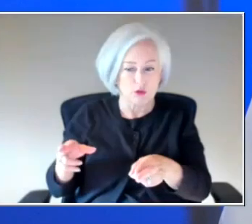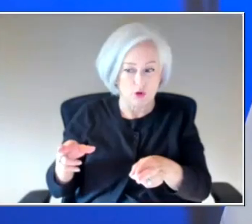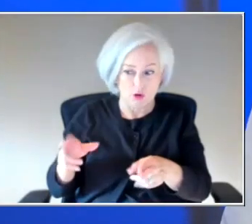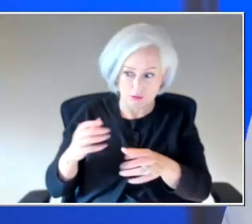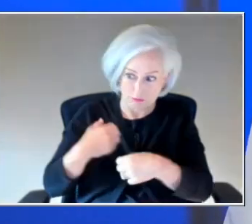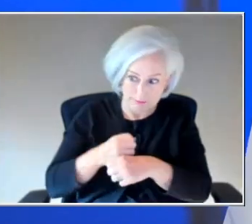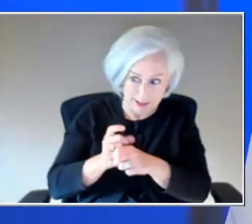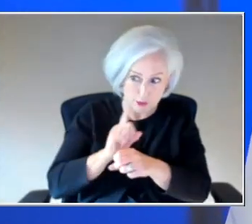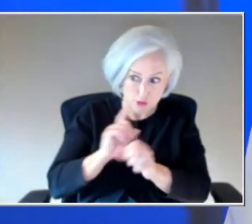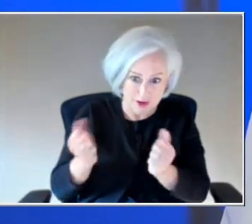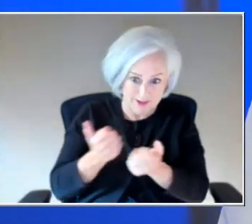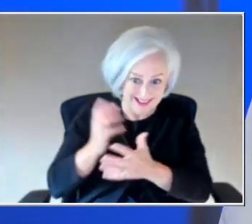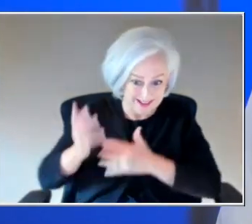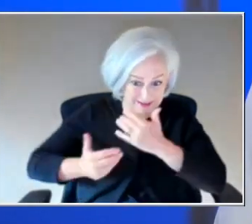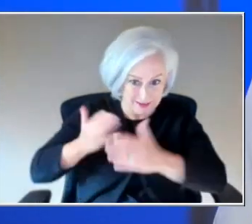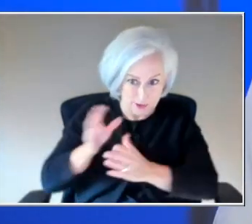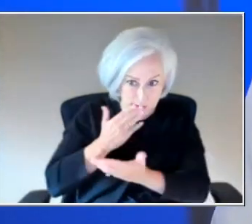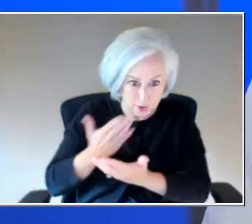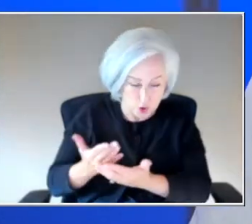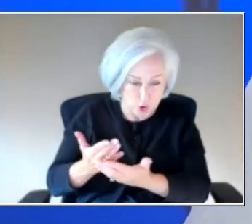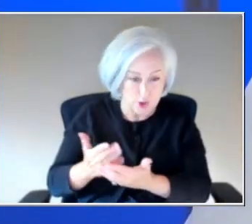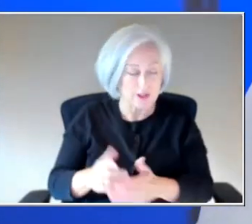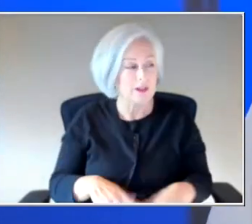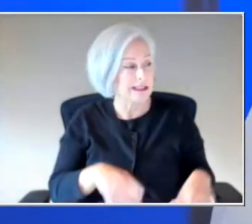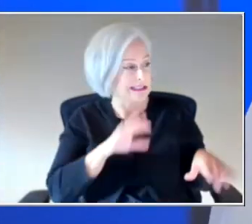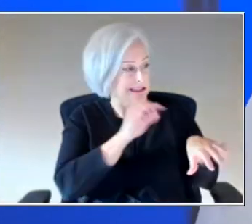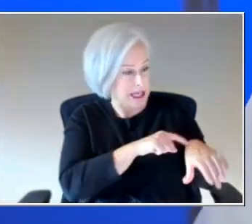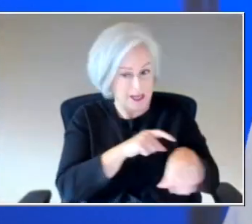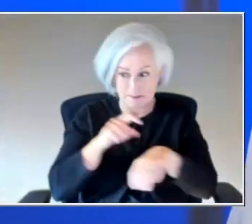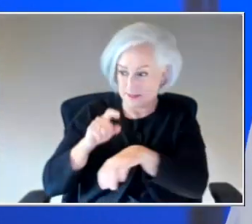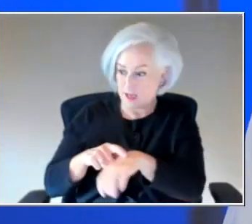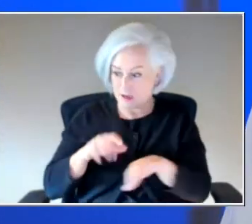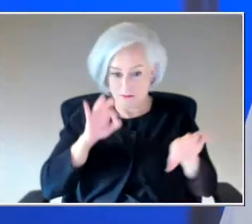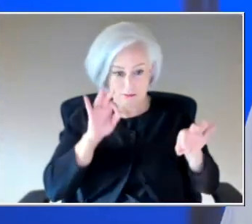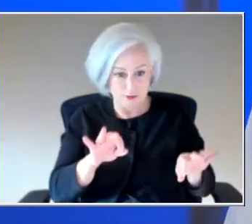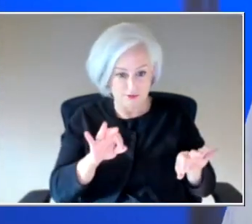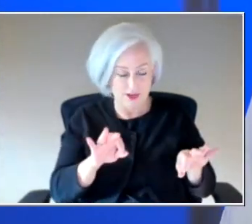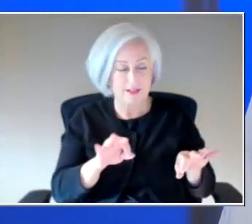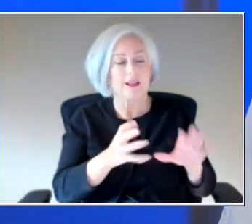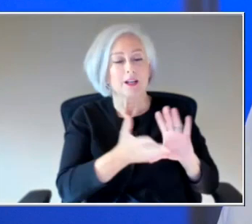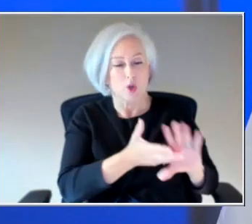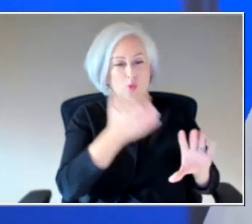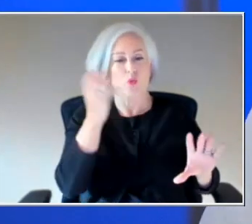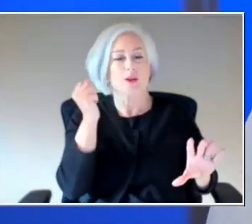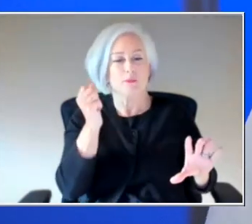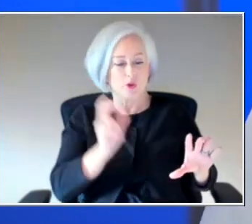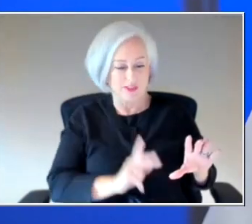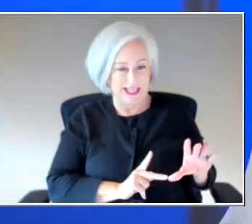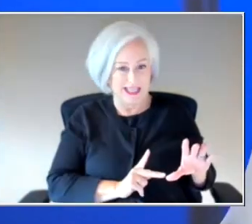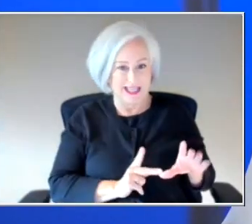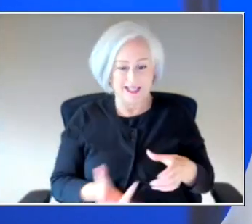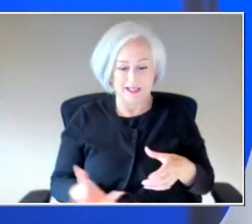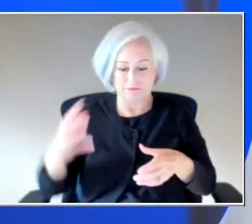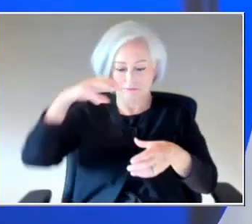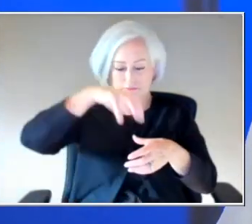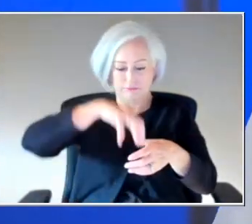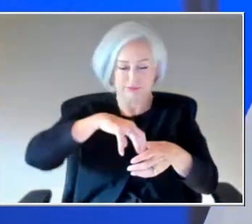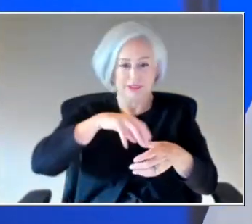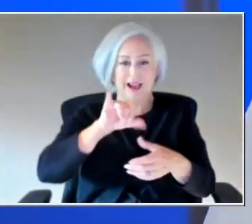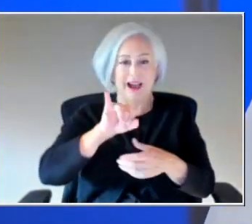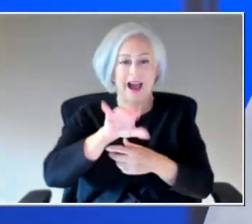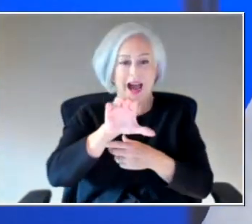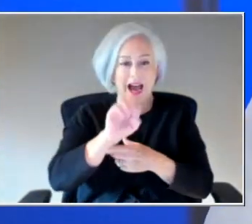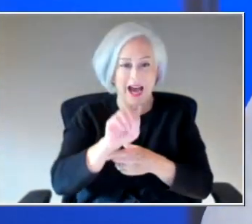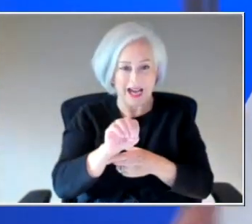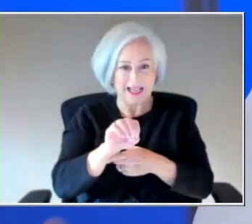the timing's right. So then I take the kidney out, we put it on ice, flush with preservative solution, and then it gets